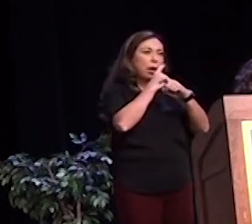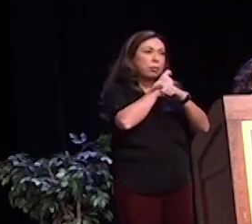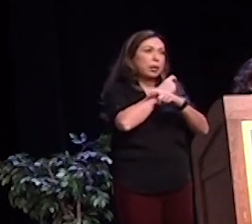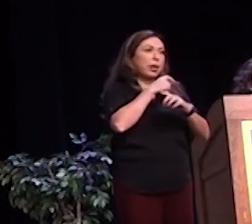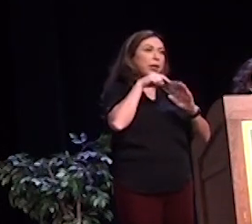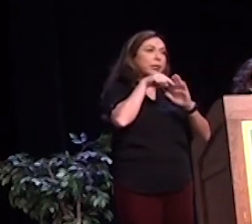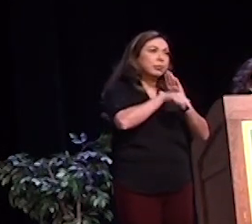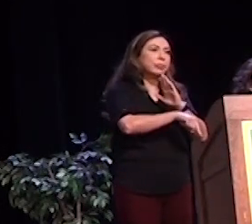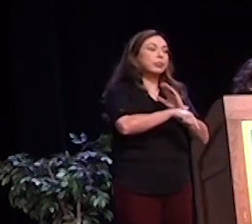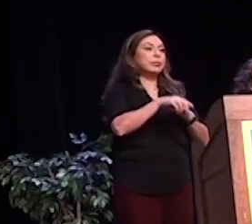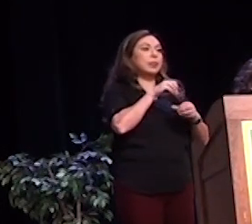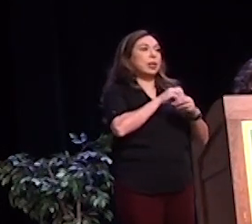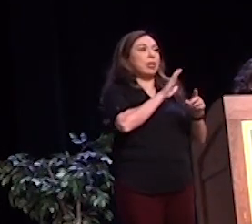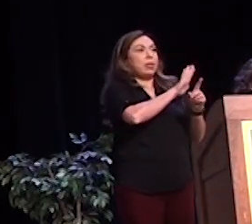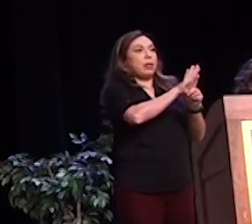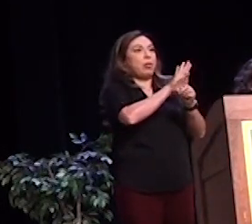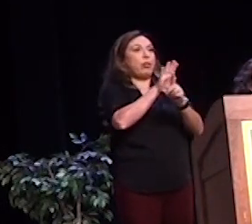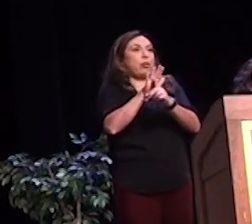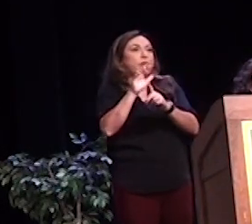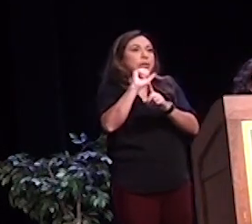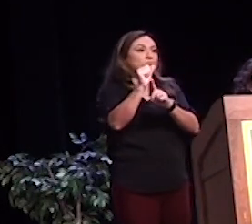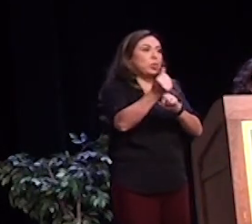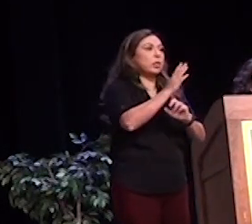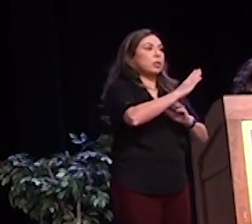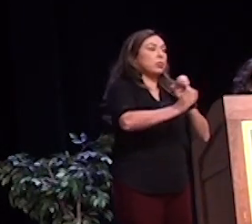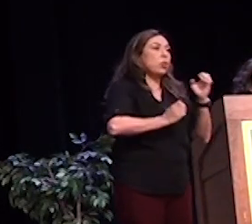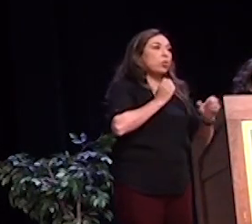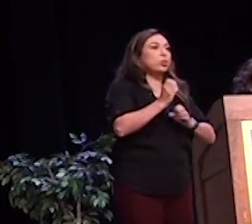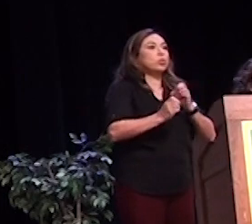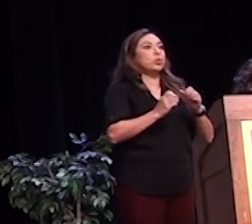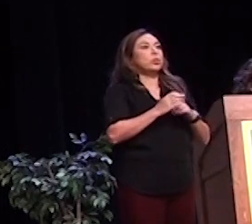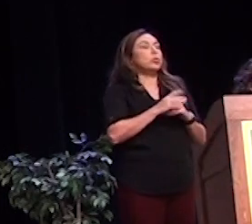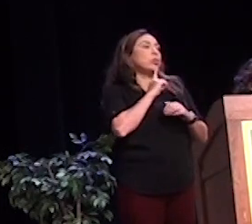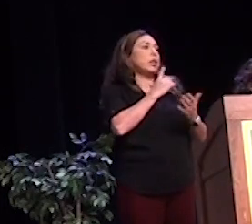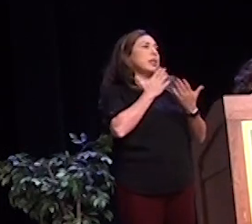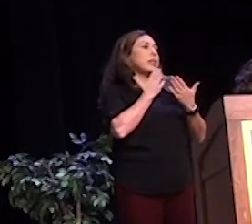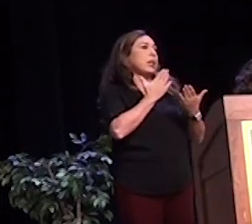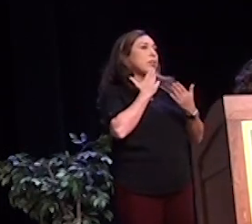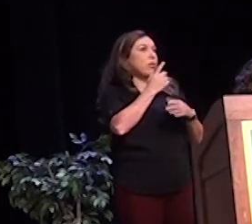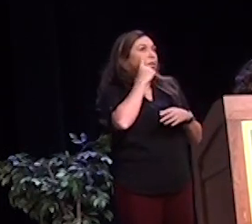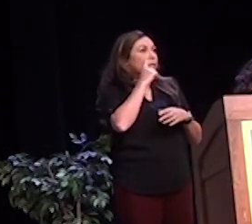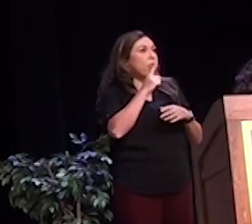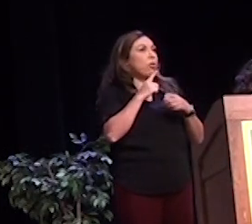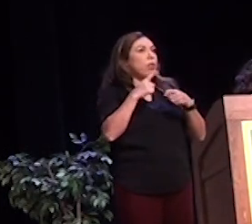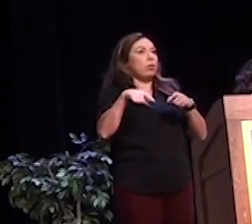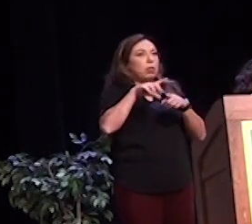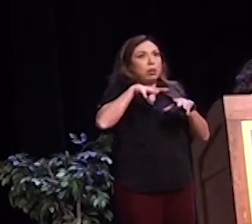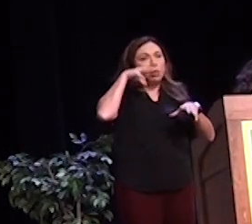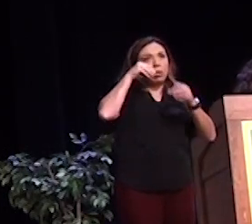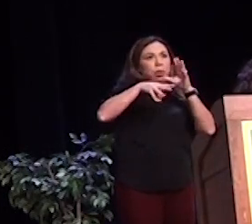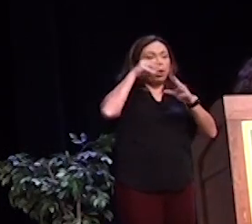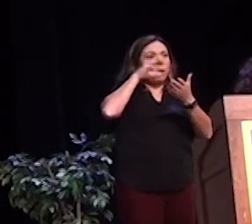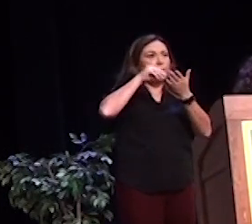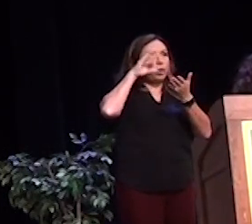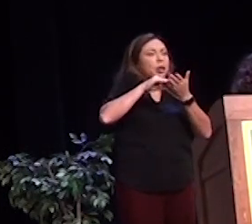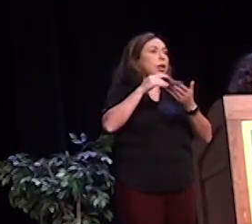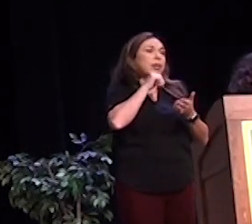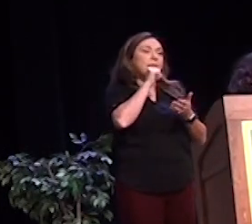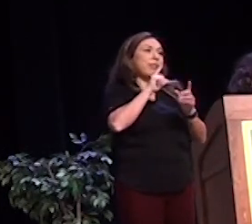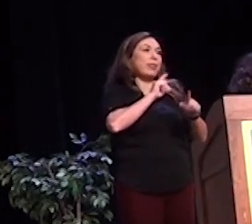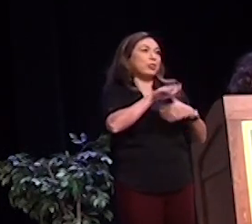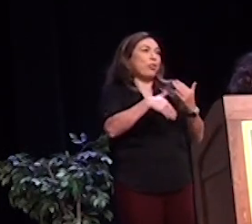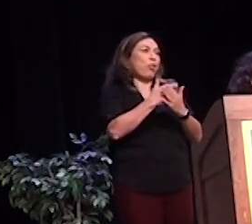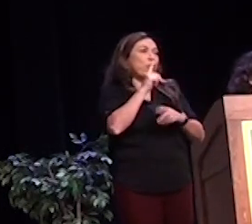complicated and they're personal and they're emotional, and I'm just really thankful for the vulnerability. I know we didn't get to all the questions that were